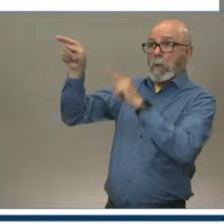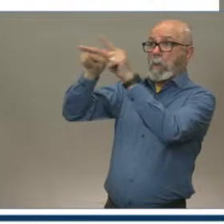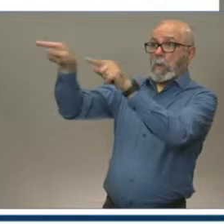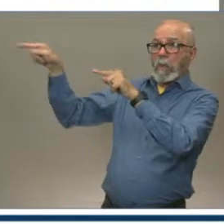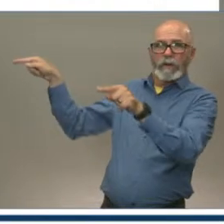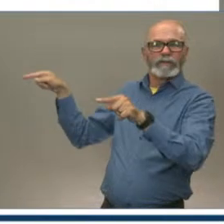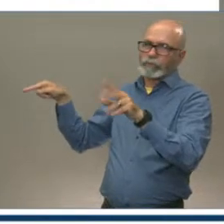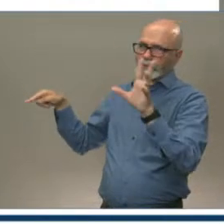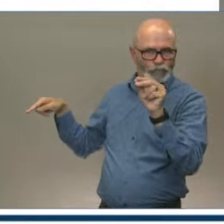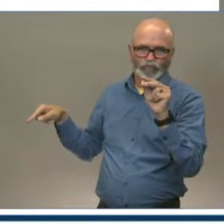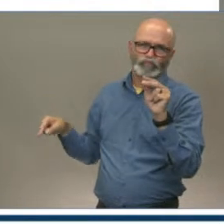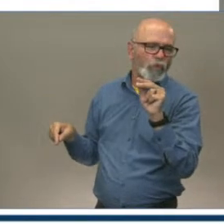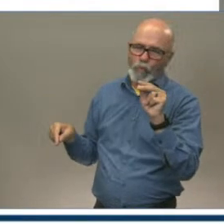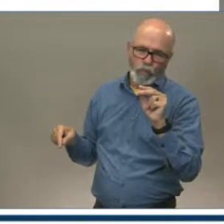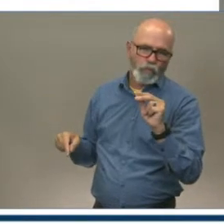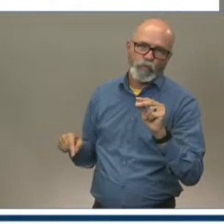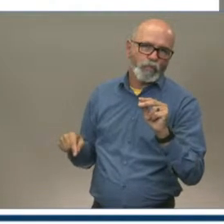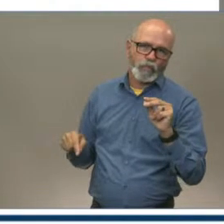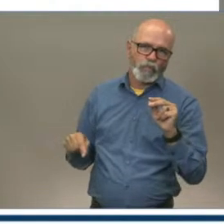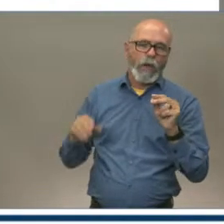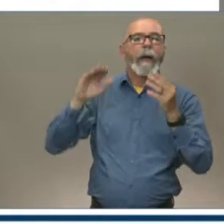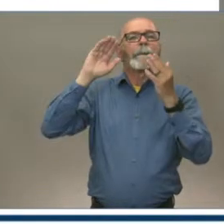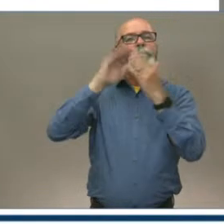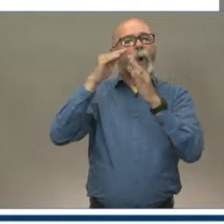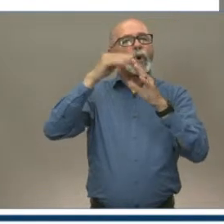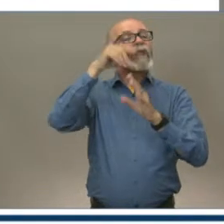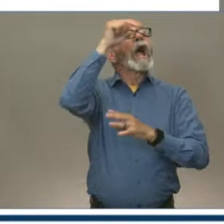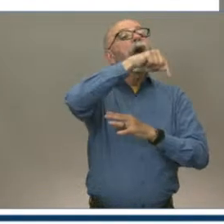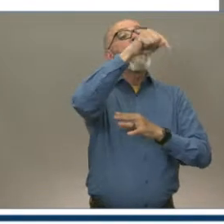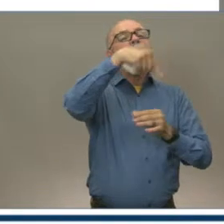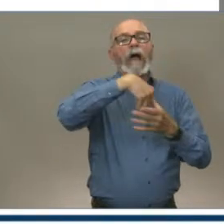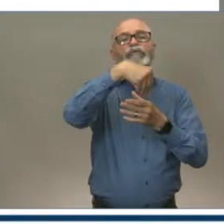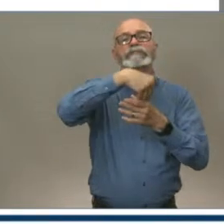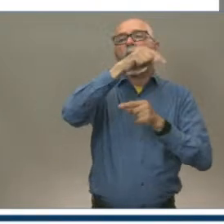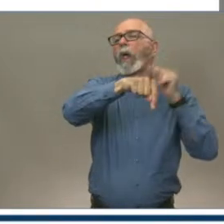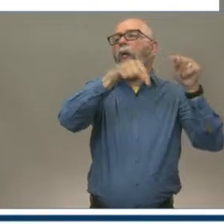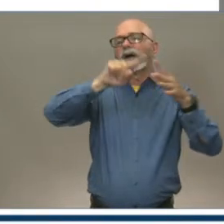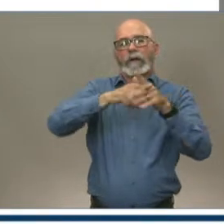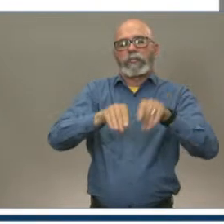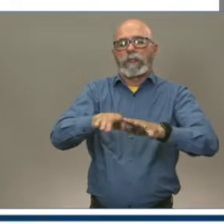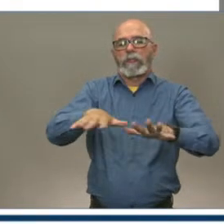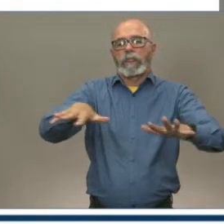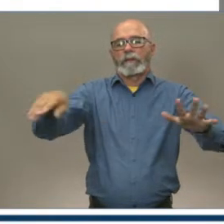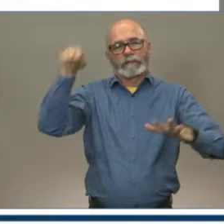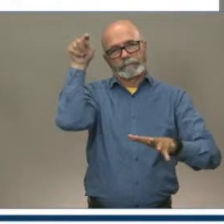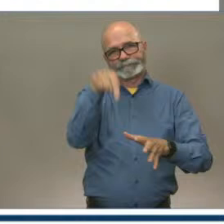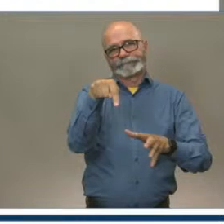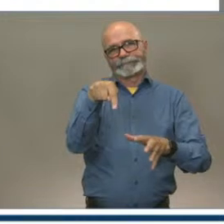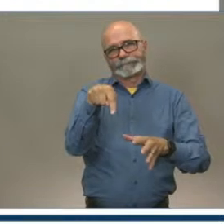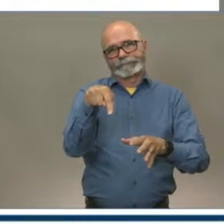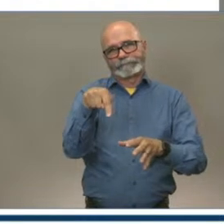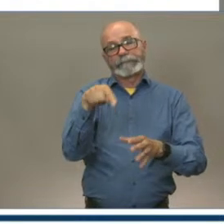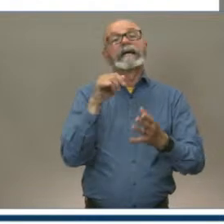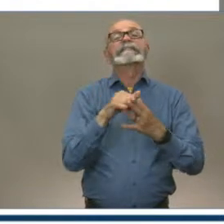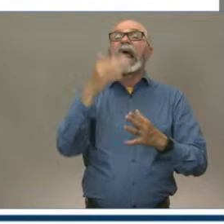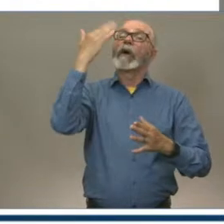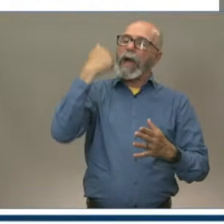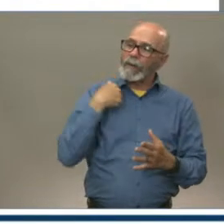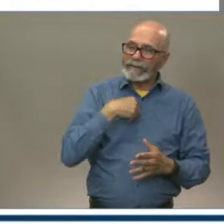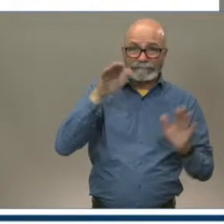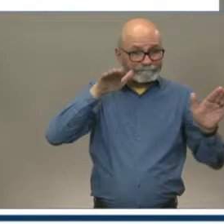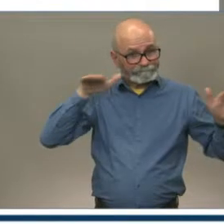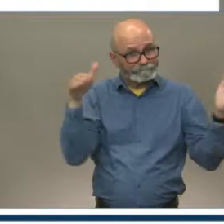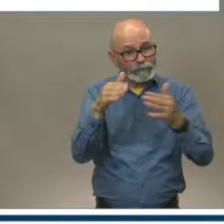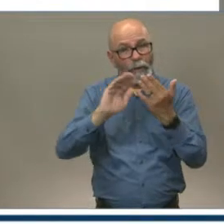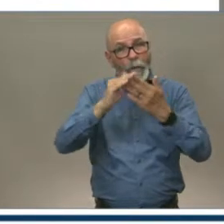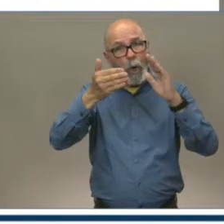transmission of COVID. Communities are where COVID transmission is happening, and that's why we need to focus on